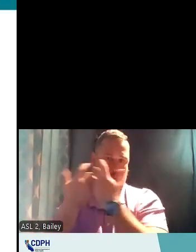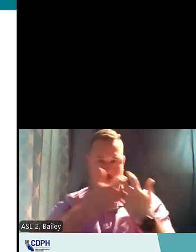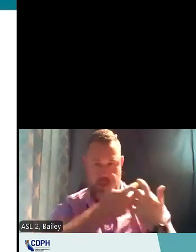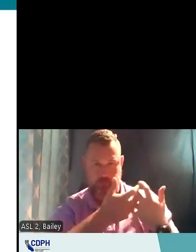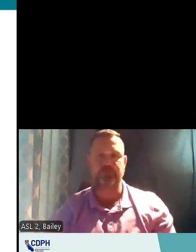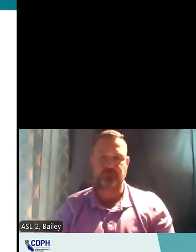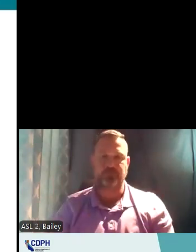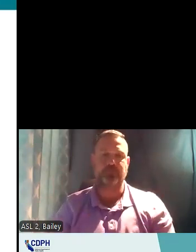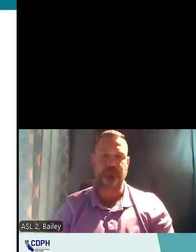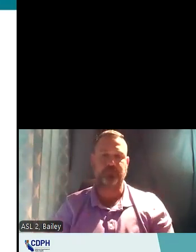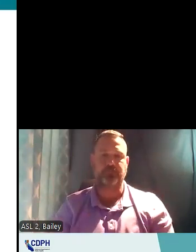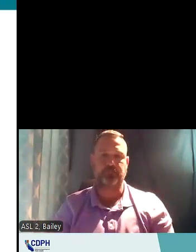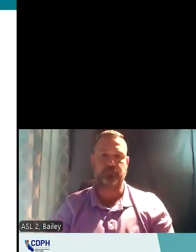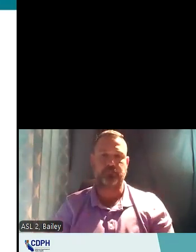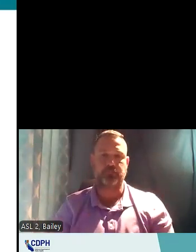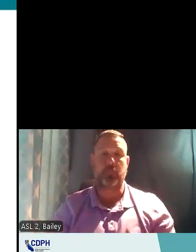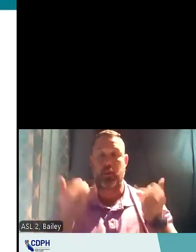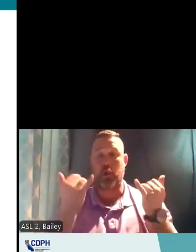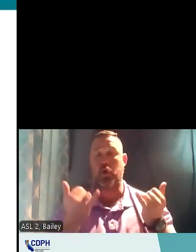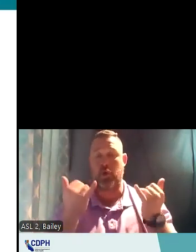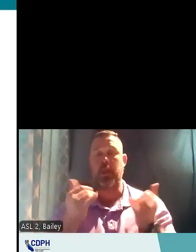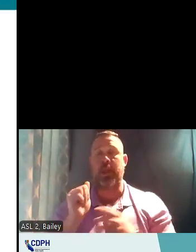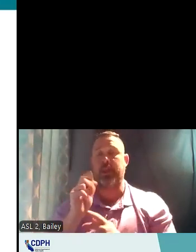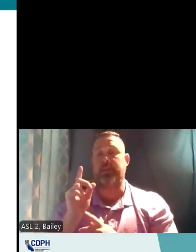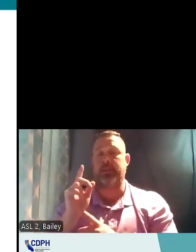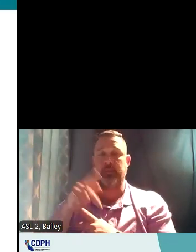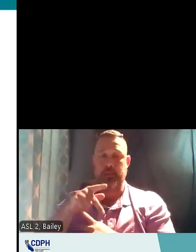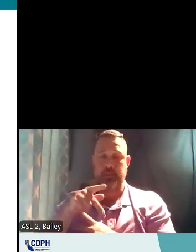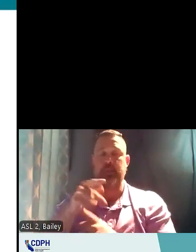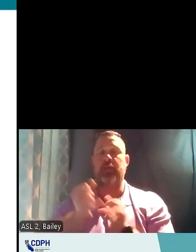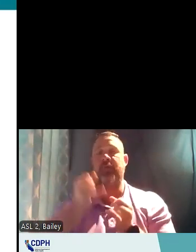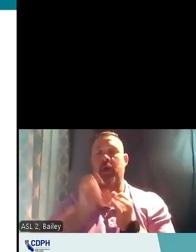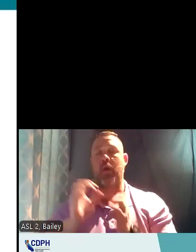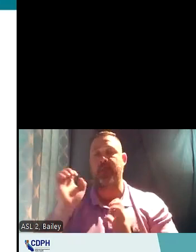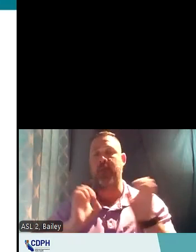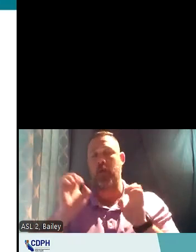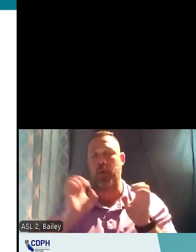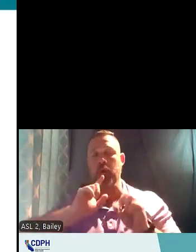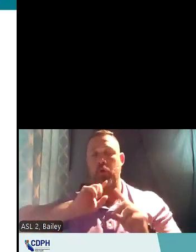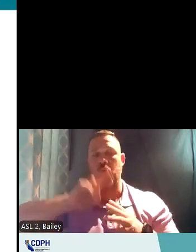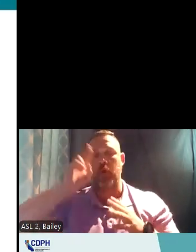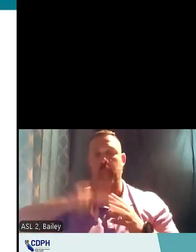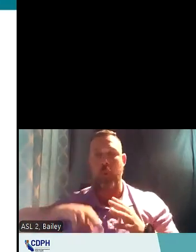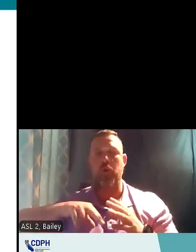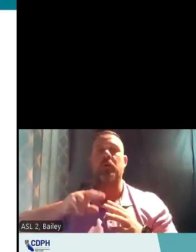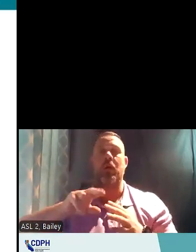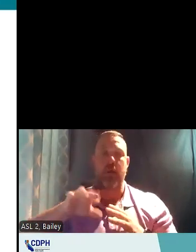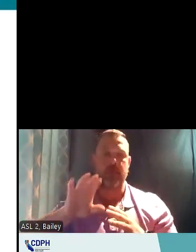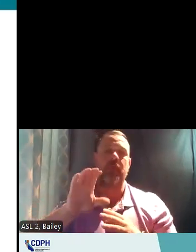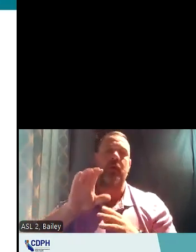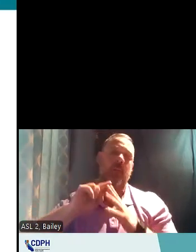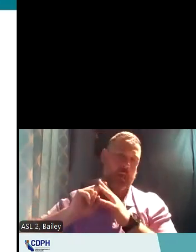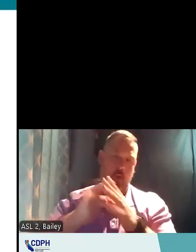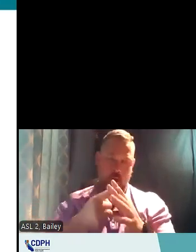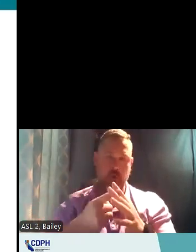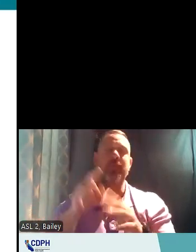HBI. And concurrently, ADP is finalizing an evaluation report of the pilot cohort that